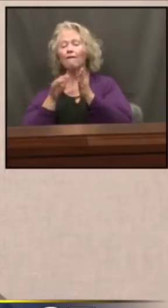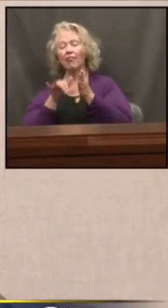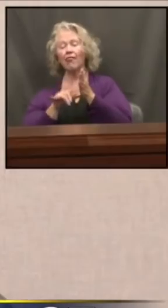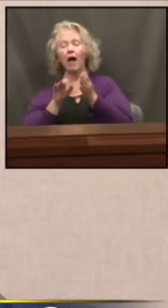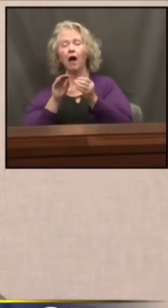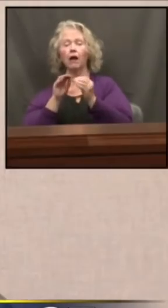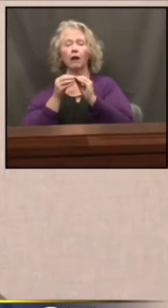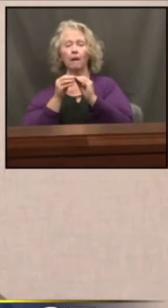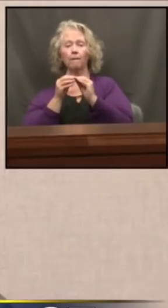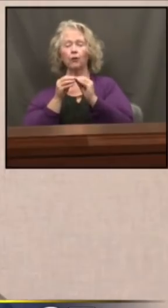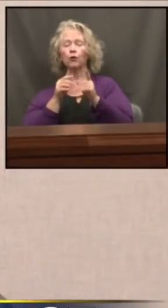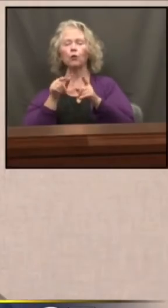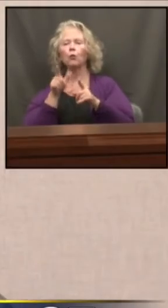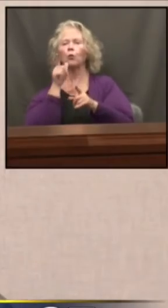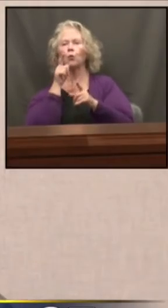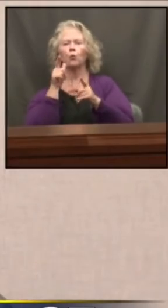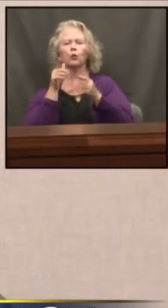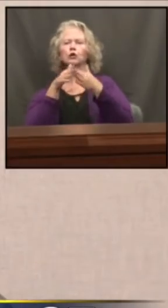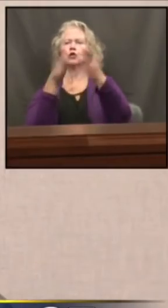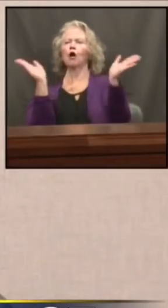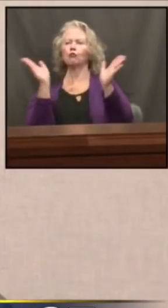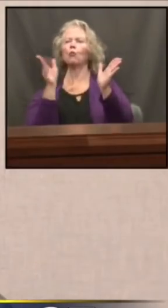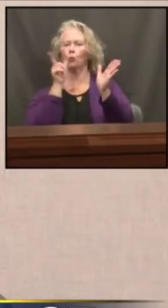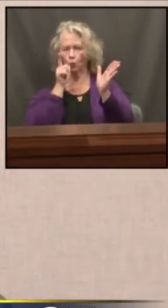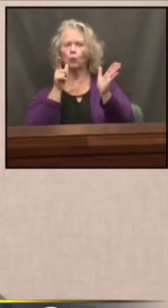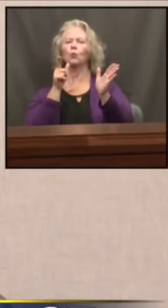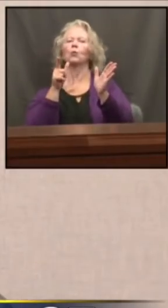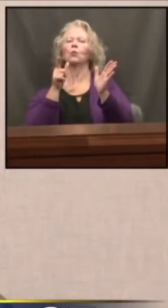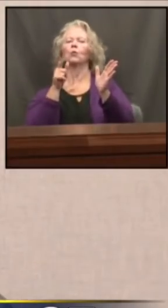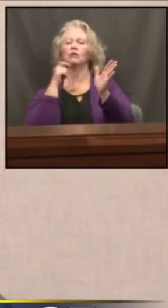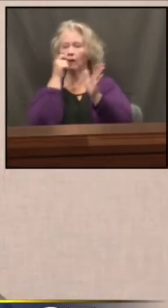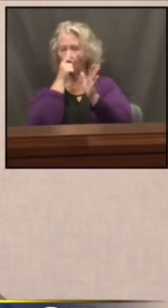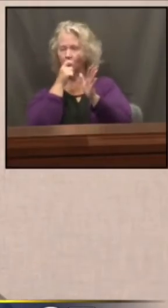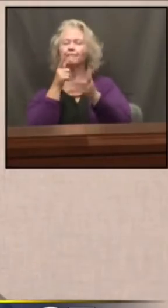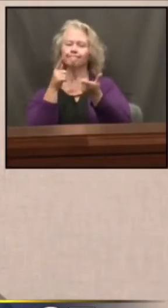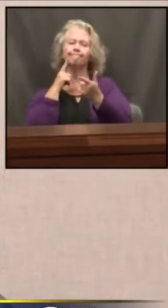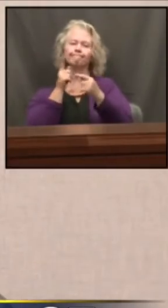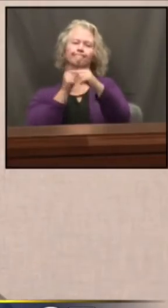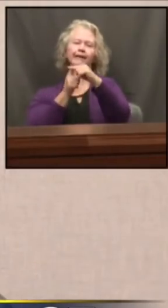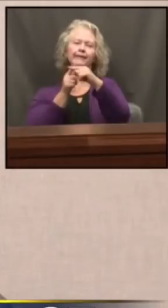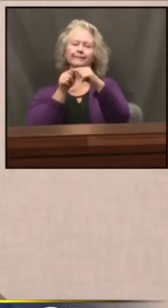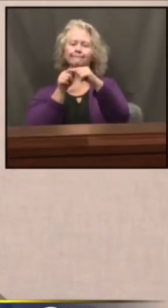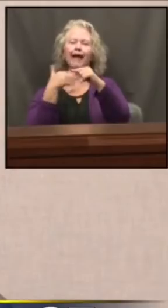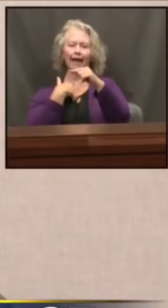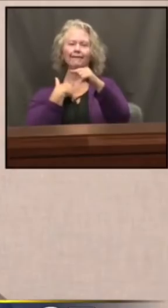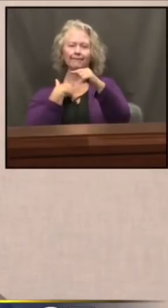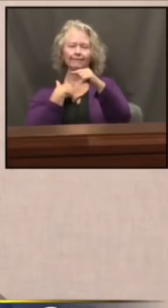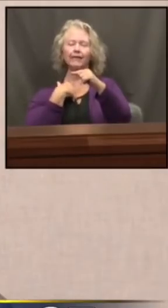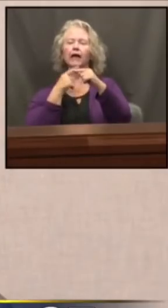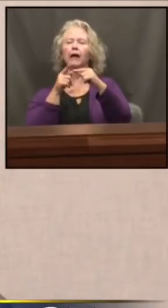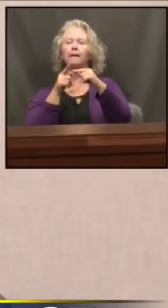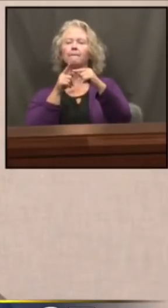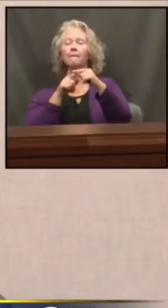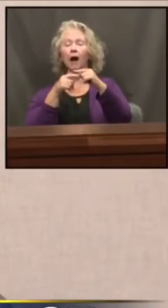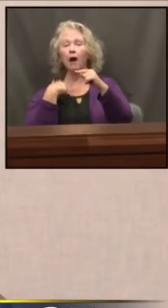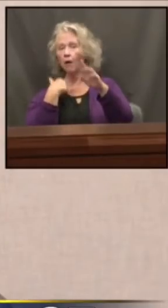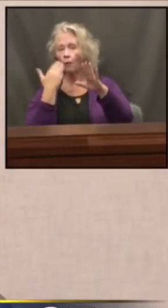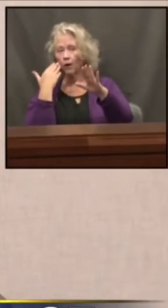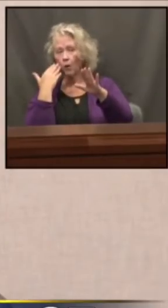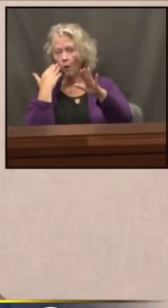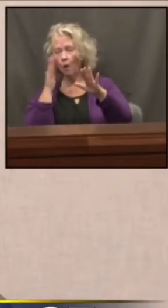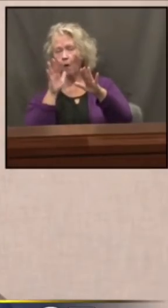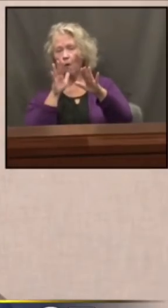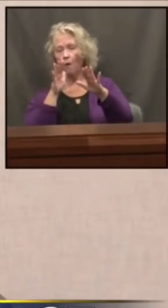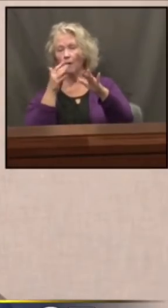what is test positive. And so I think what we know from these data is that at the end of the day,